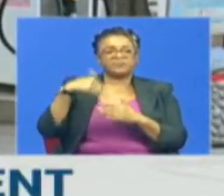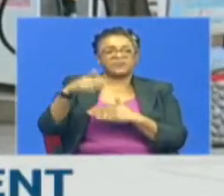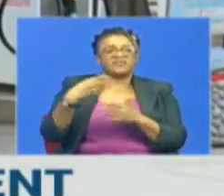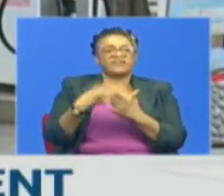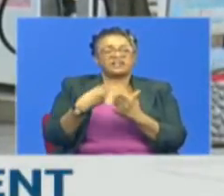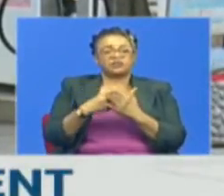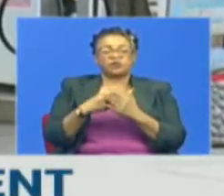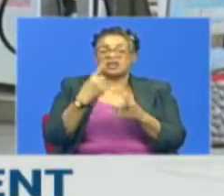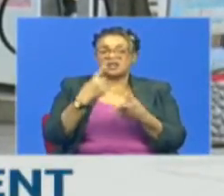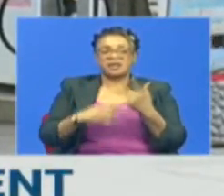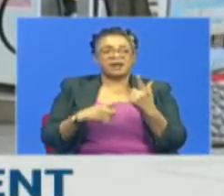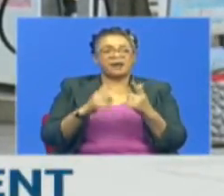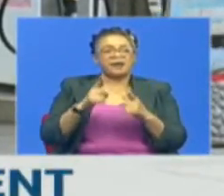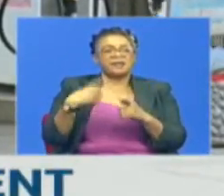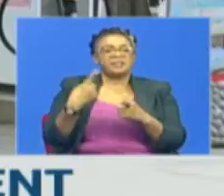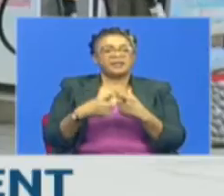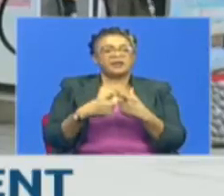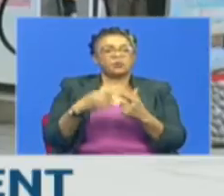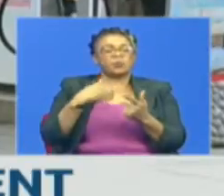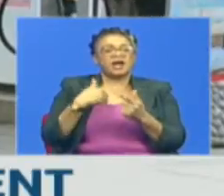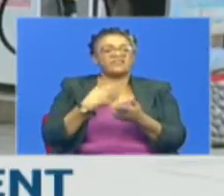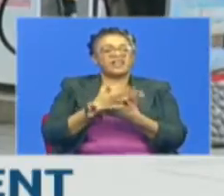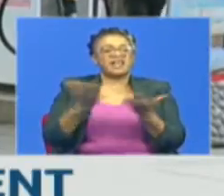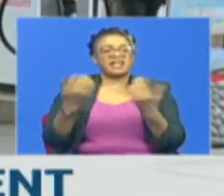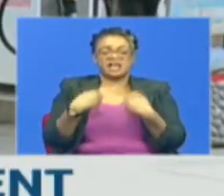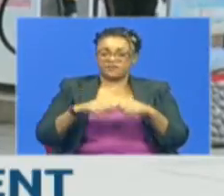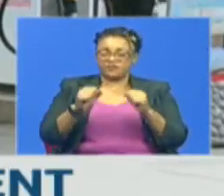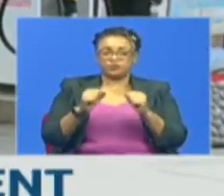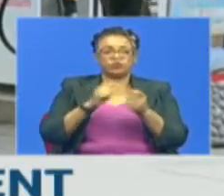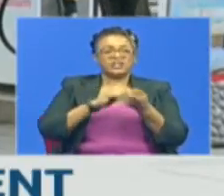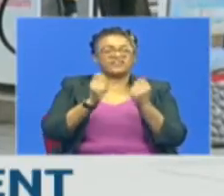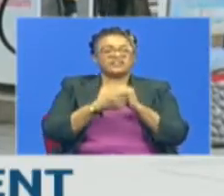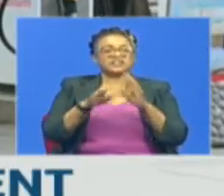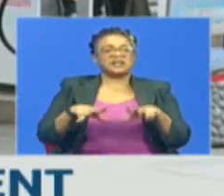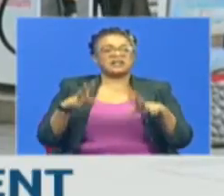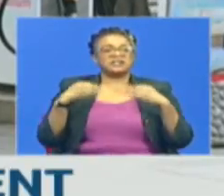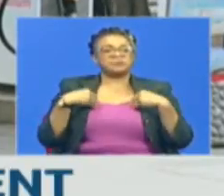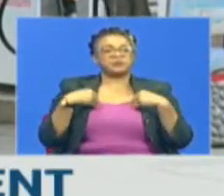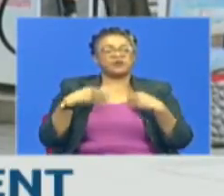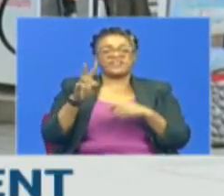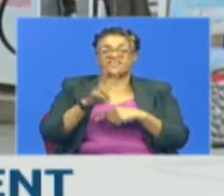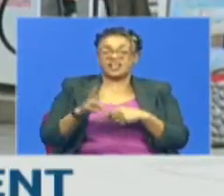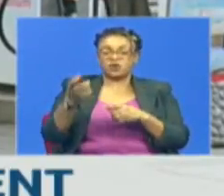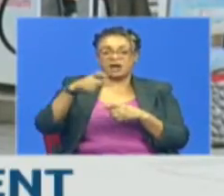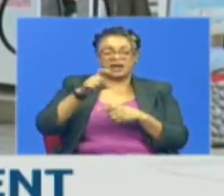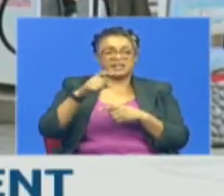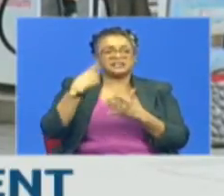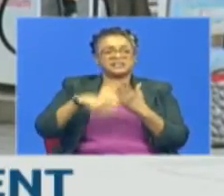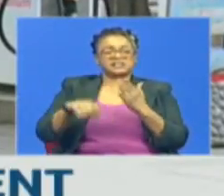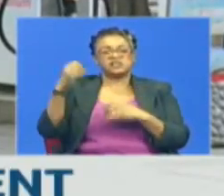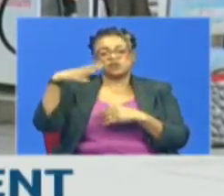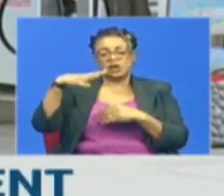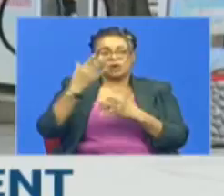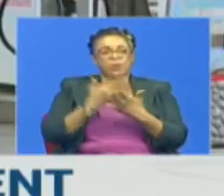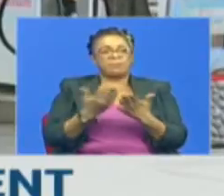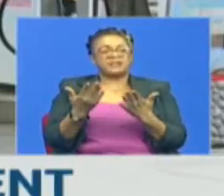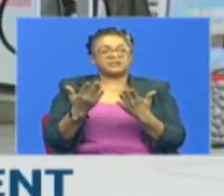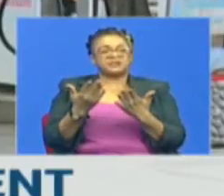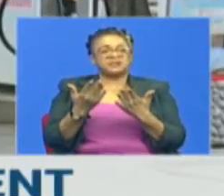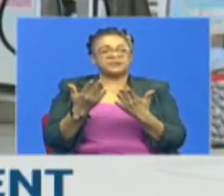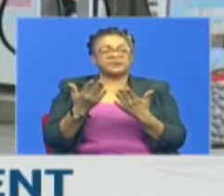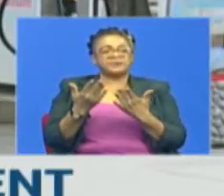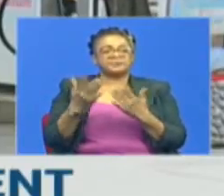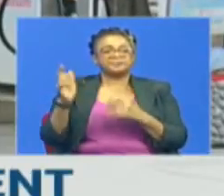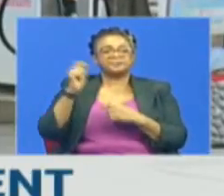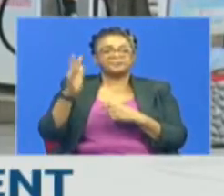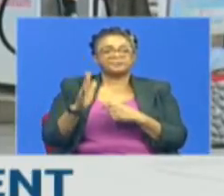unlikely that there will be any efforts to reverse the adoption of the value-added tax in solar equipment. Kenyans now